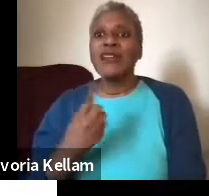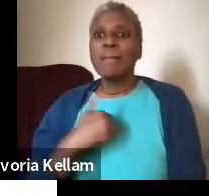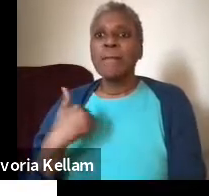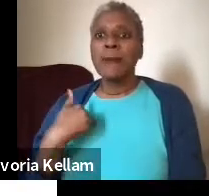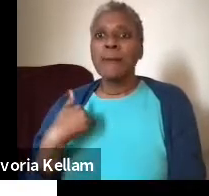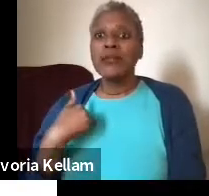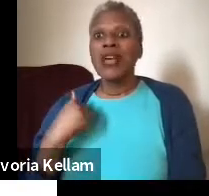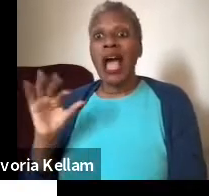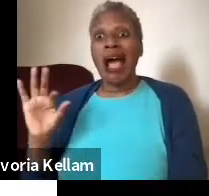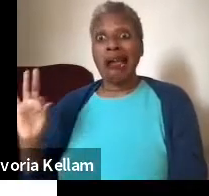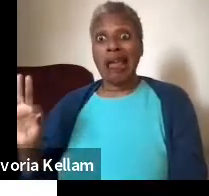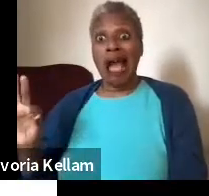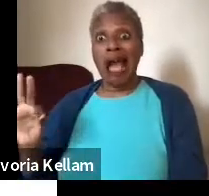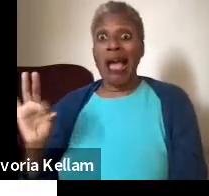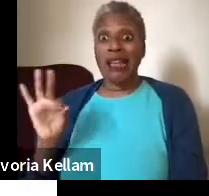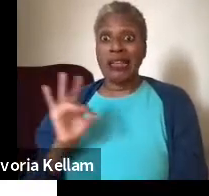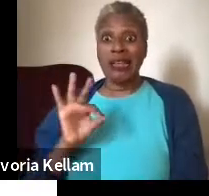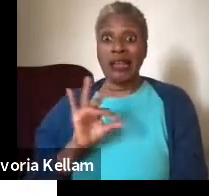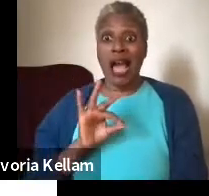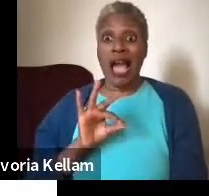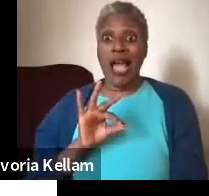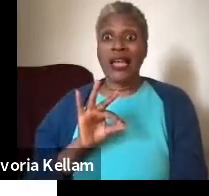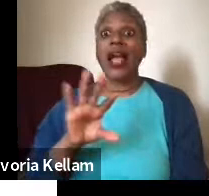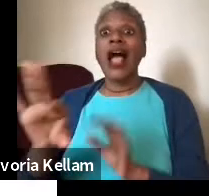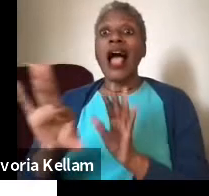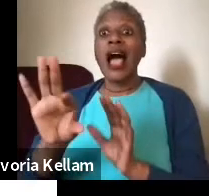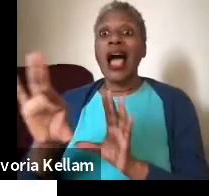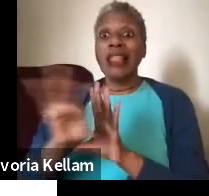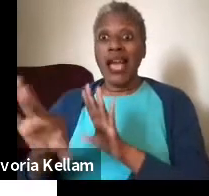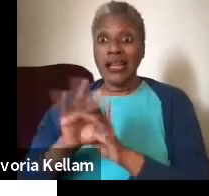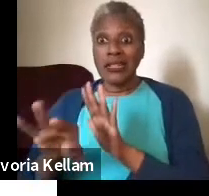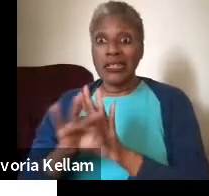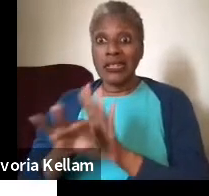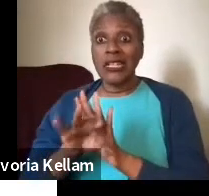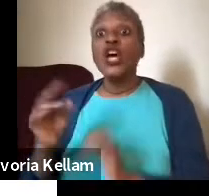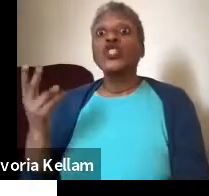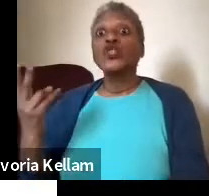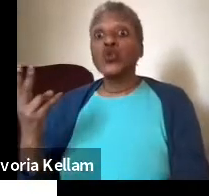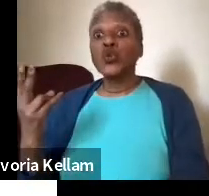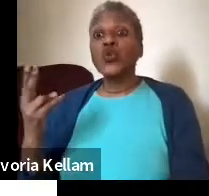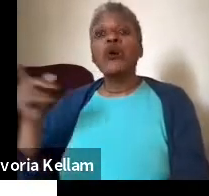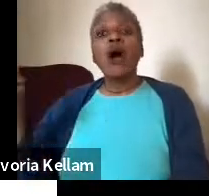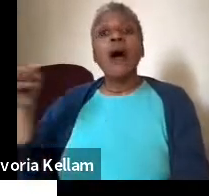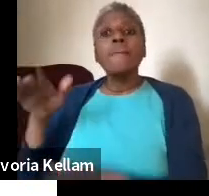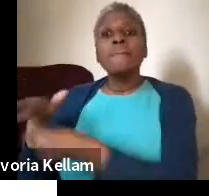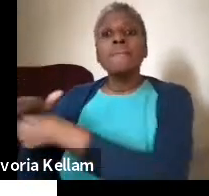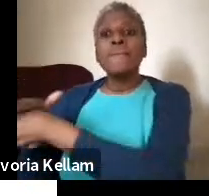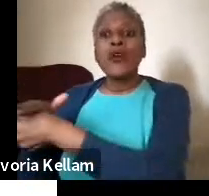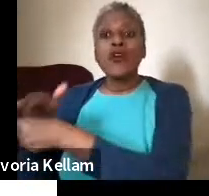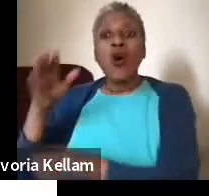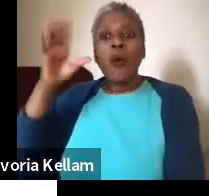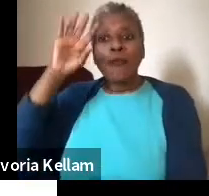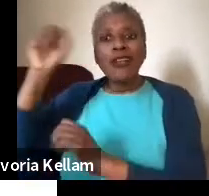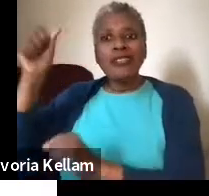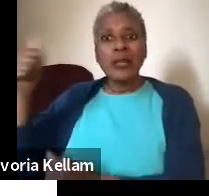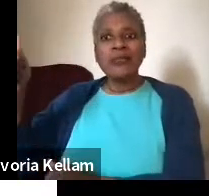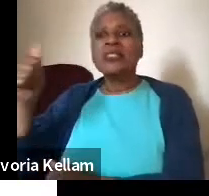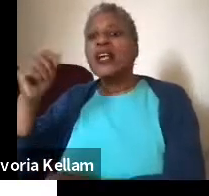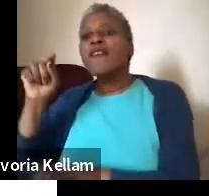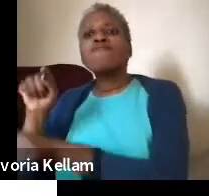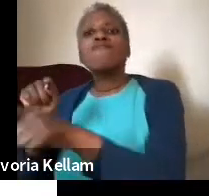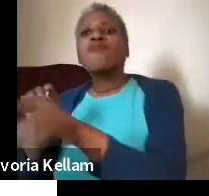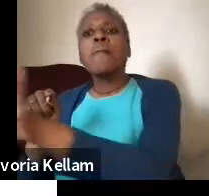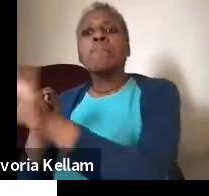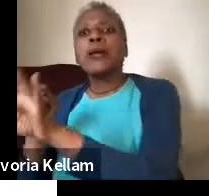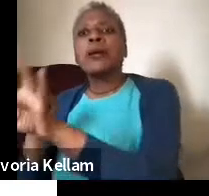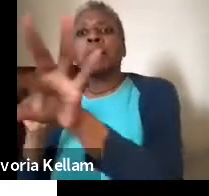2 are appointed by the borough president. All seats are up for re-election this year. Now, citywide councils are the